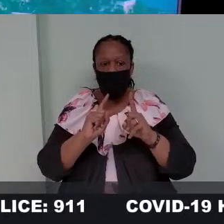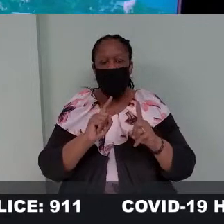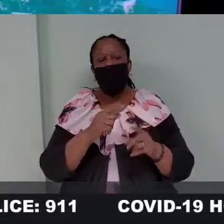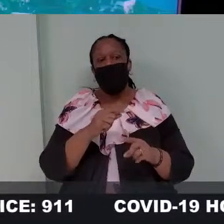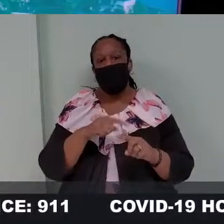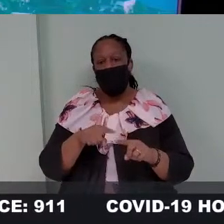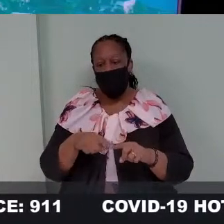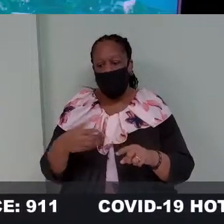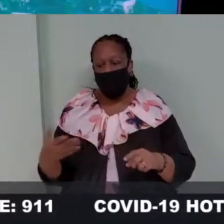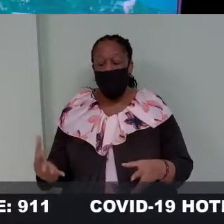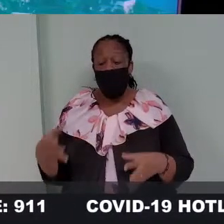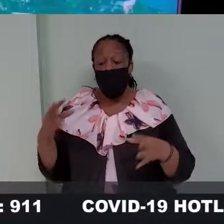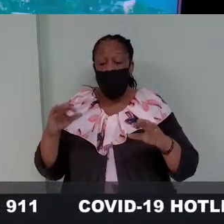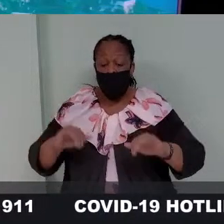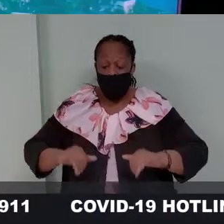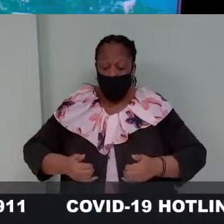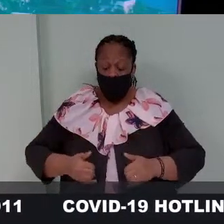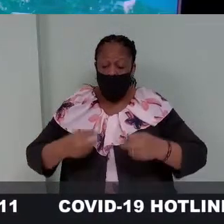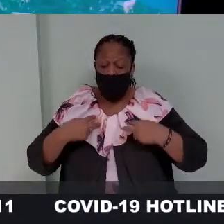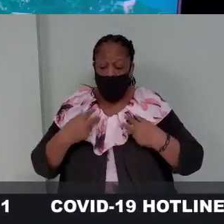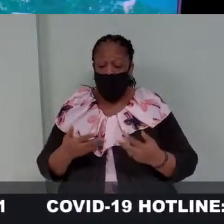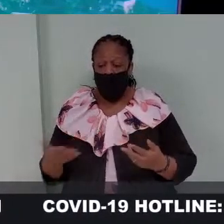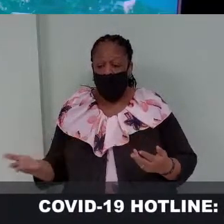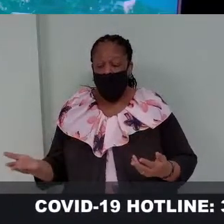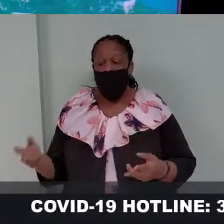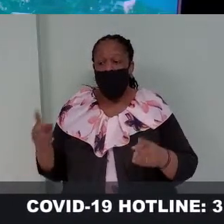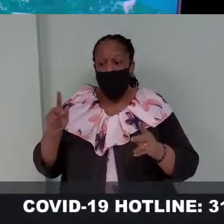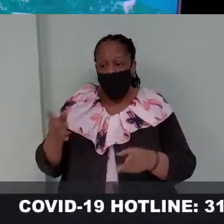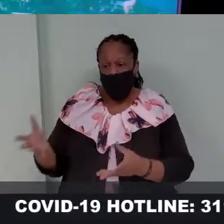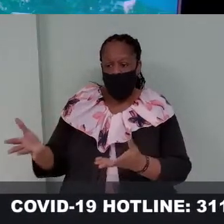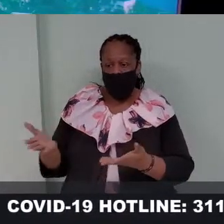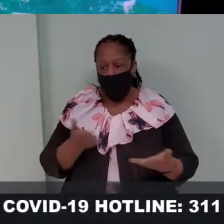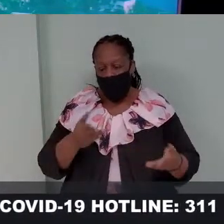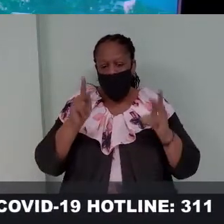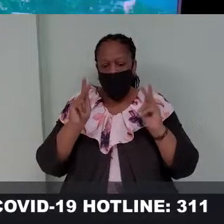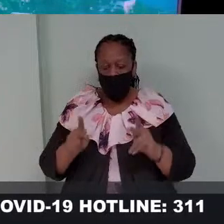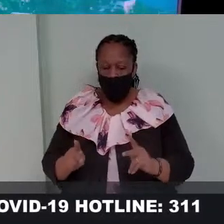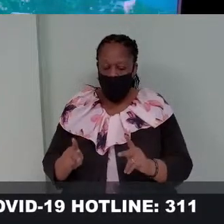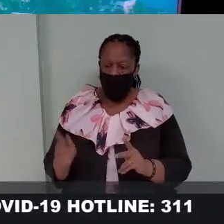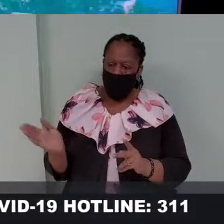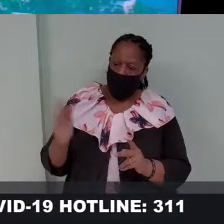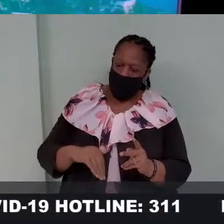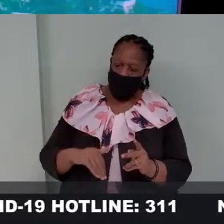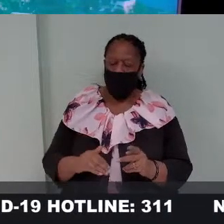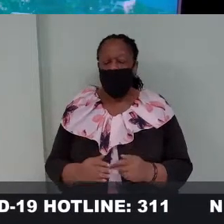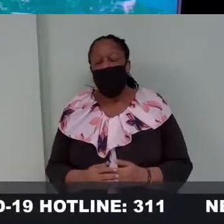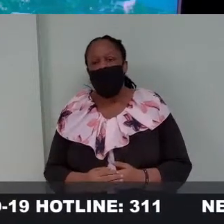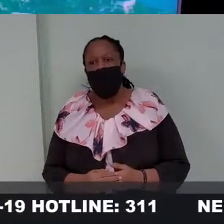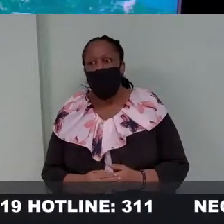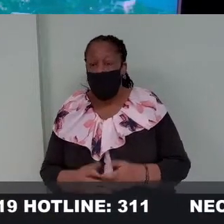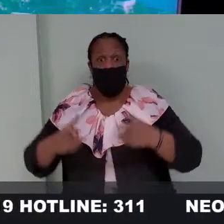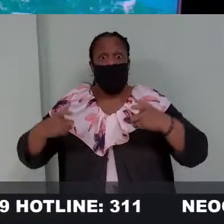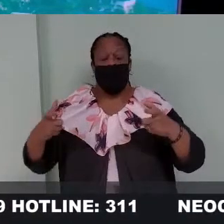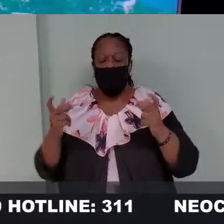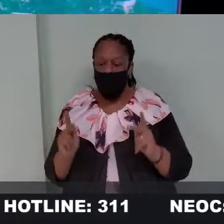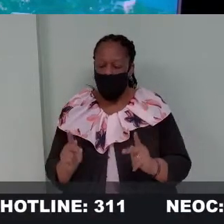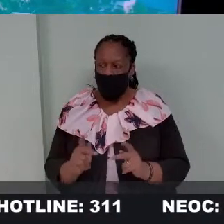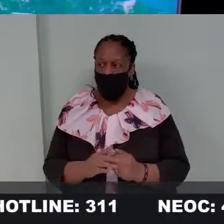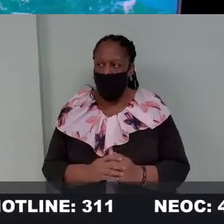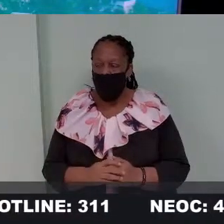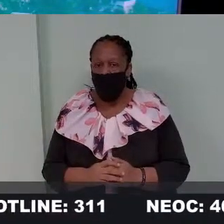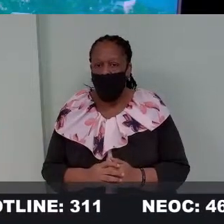public events, especially those that attracts large crowds. The CMO explained